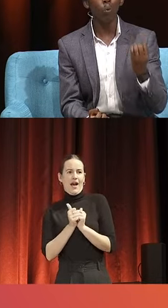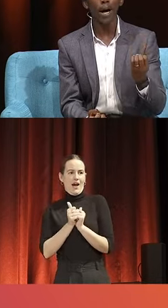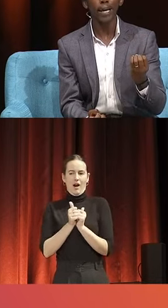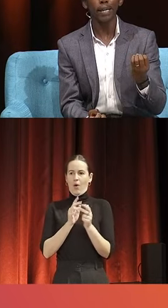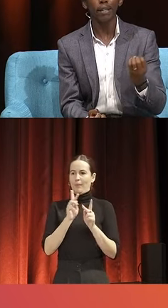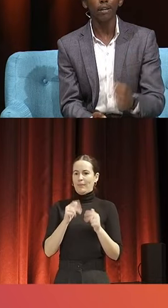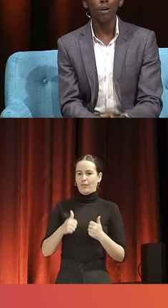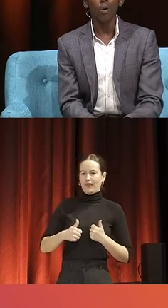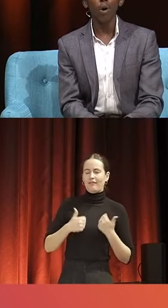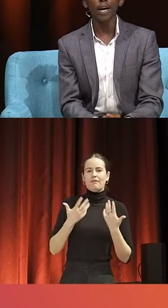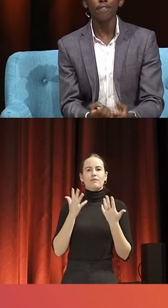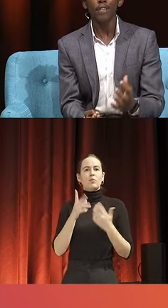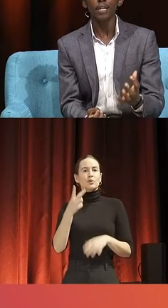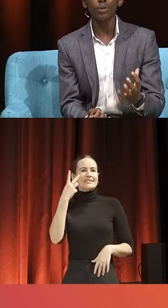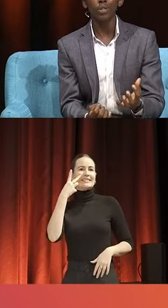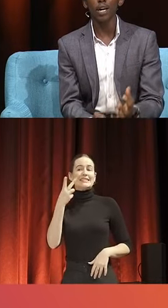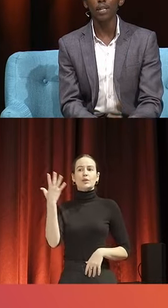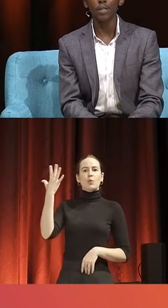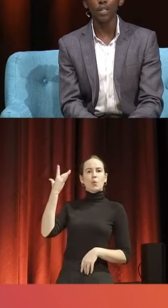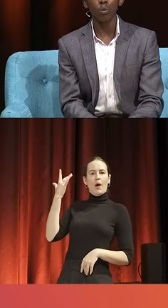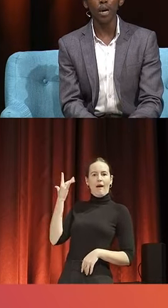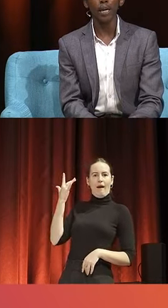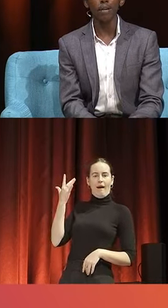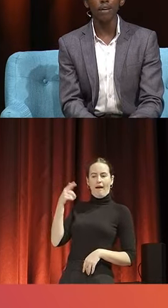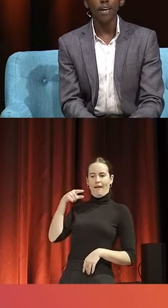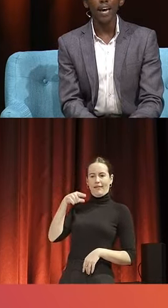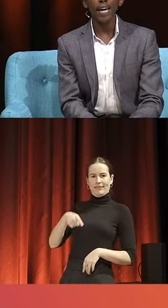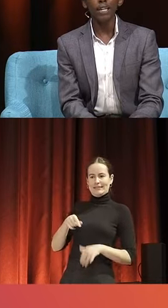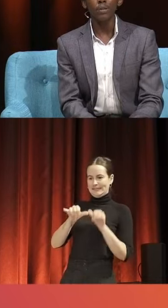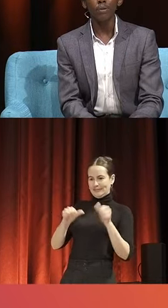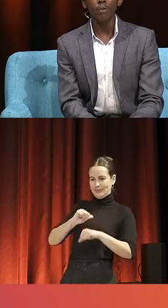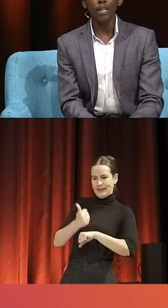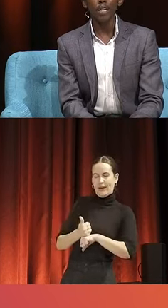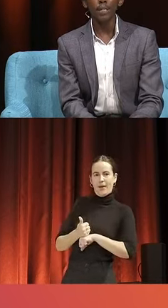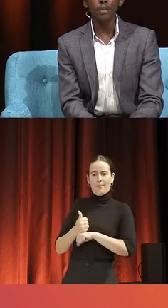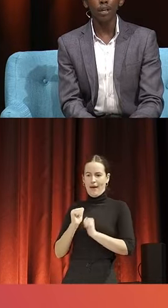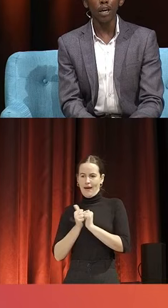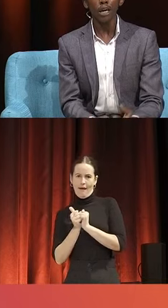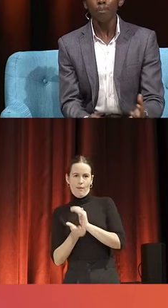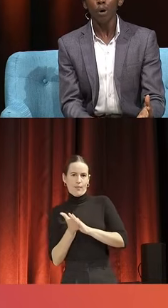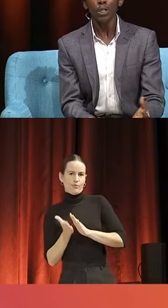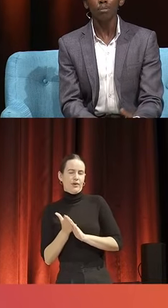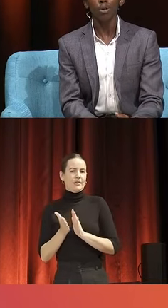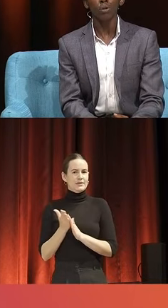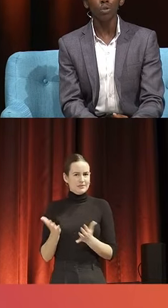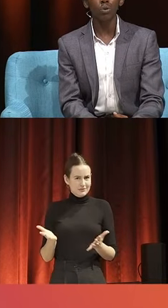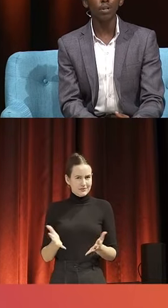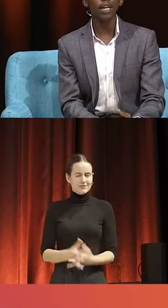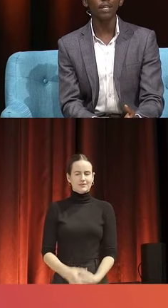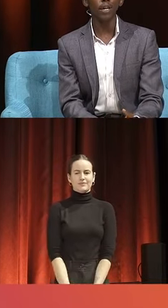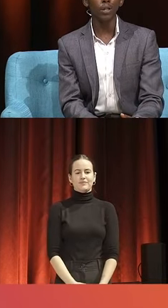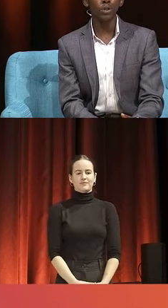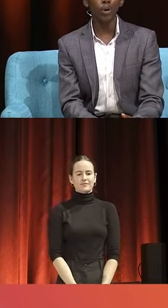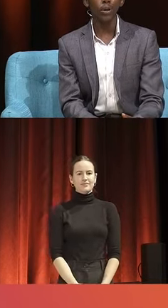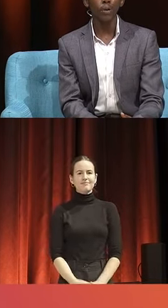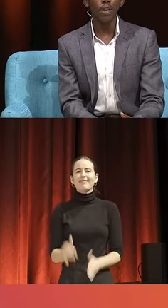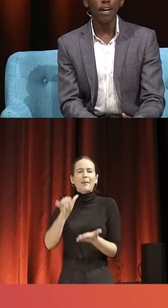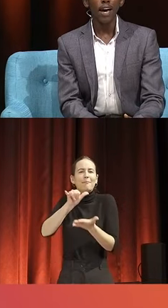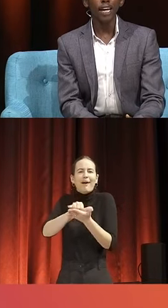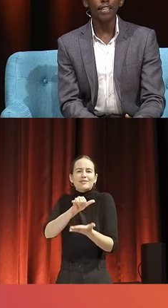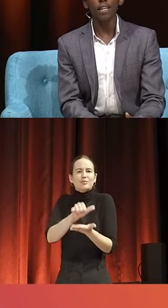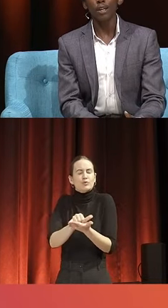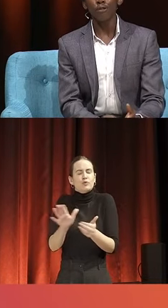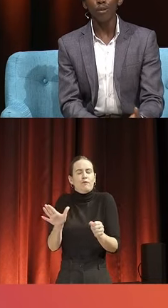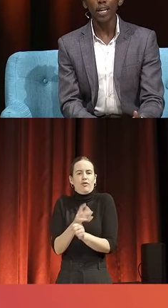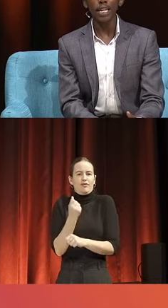importantly, why things are done in a certain way. And it's impossible to get that elsewhere.